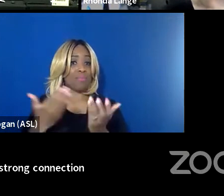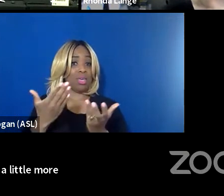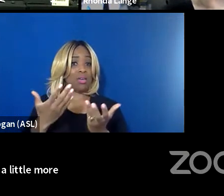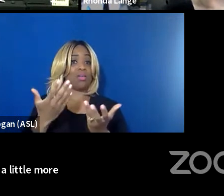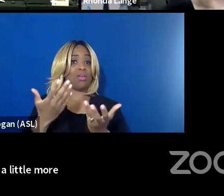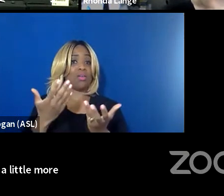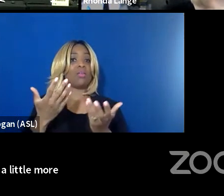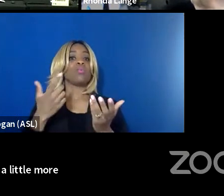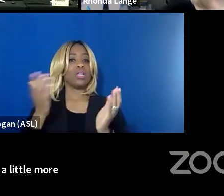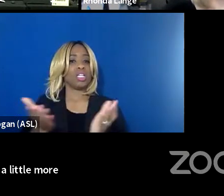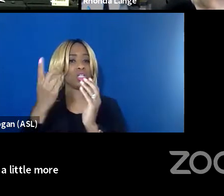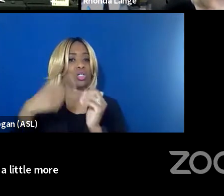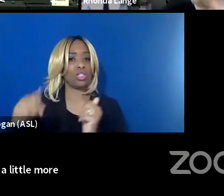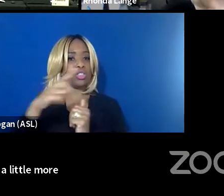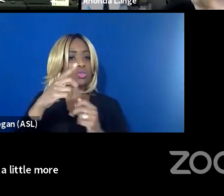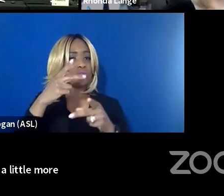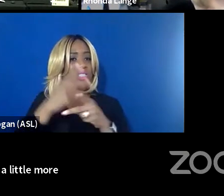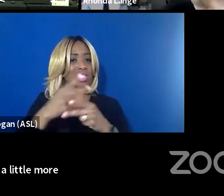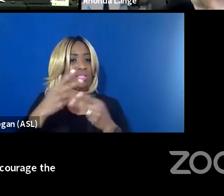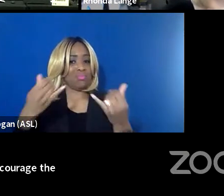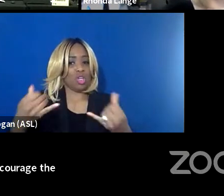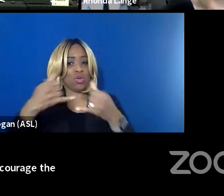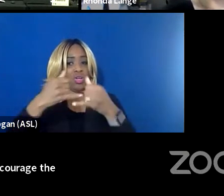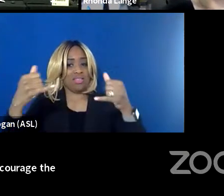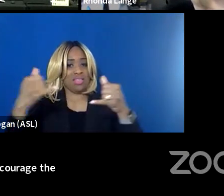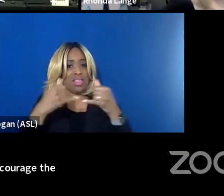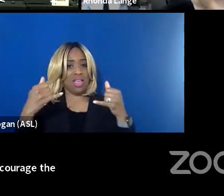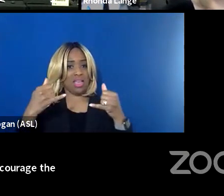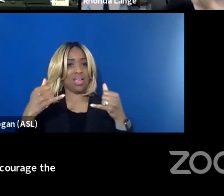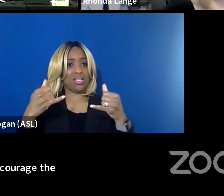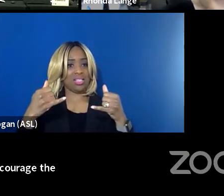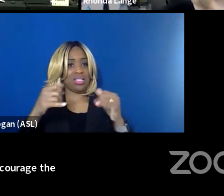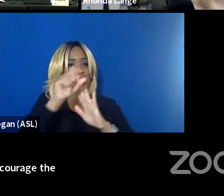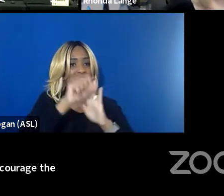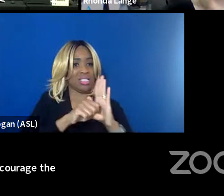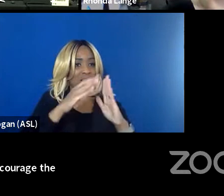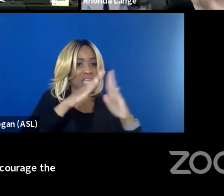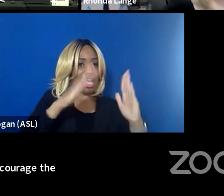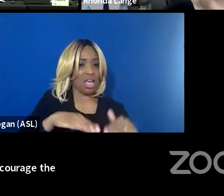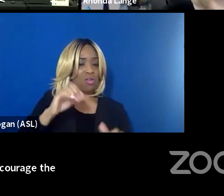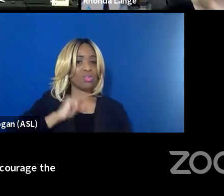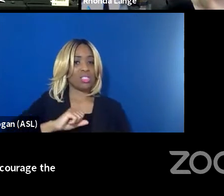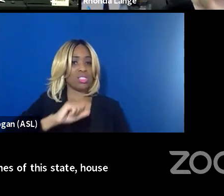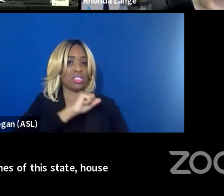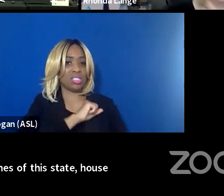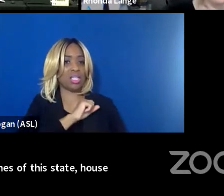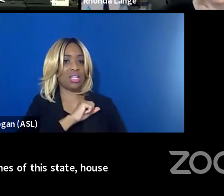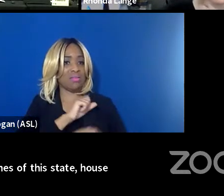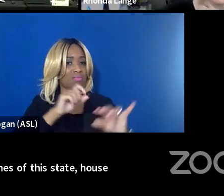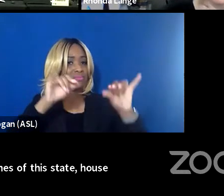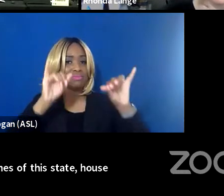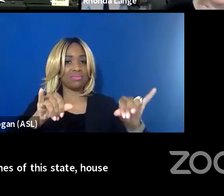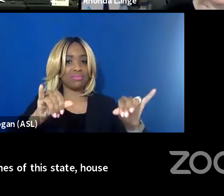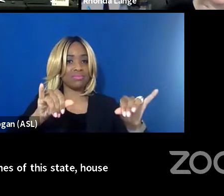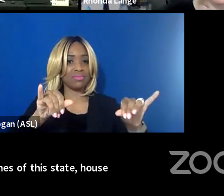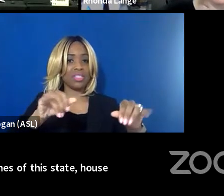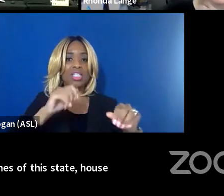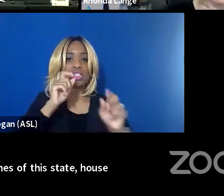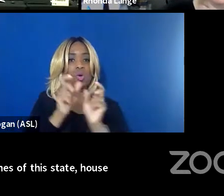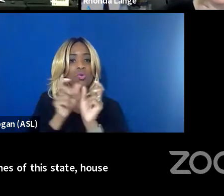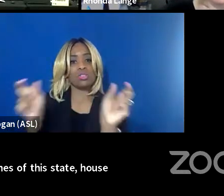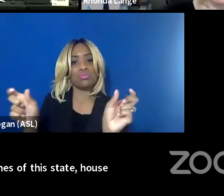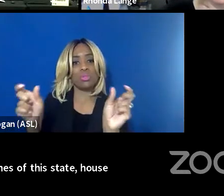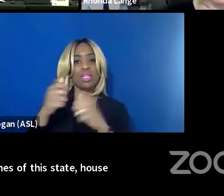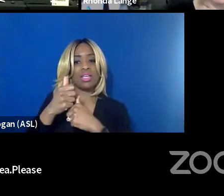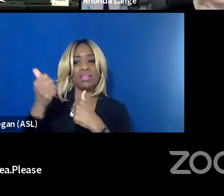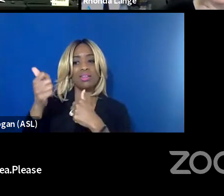the commission to keep the present lines of the state House and Senate in this area. Please don't split neighborhoods